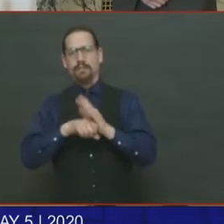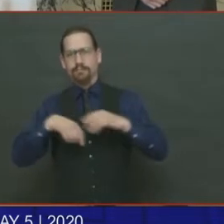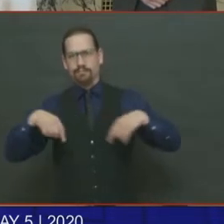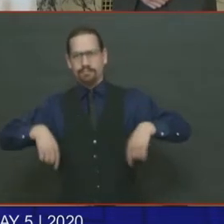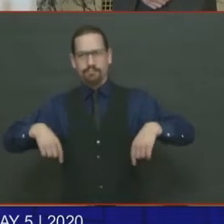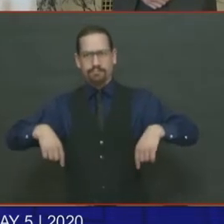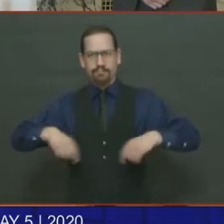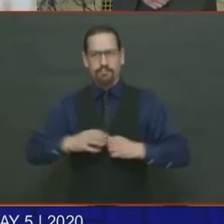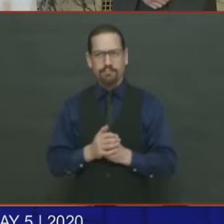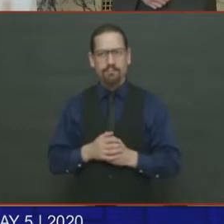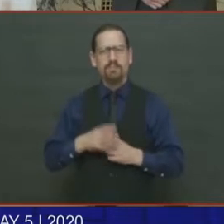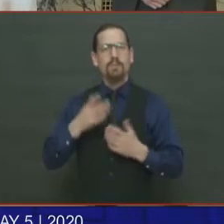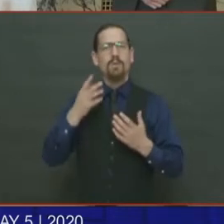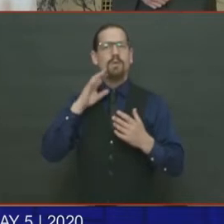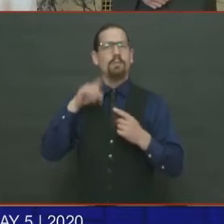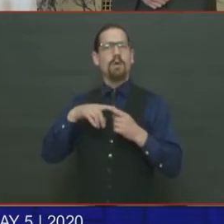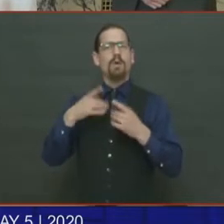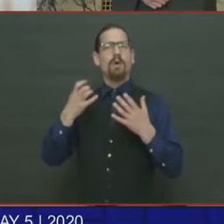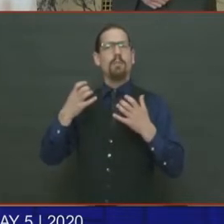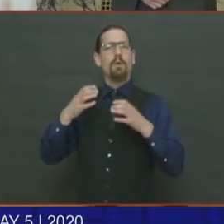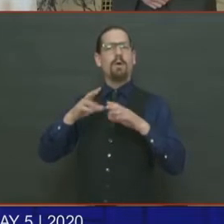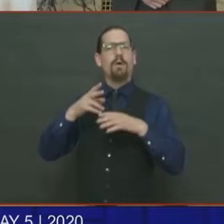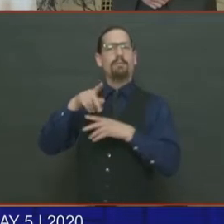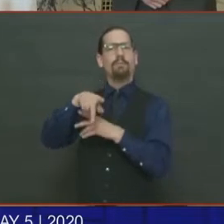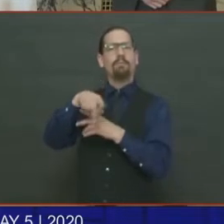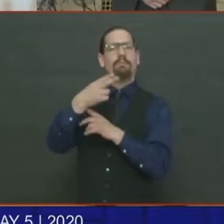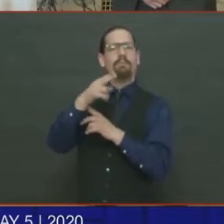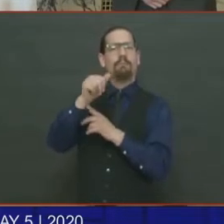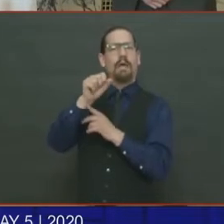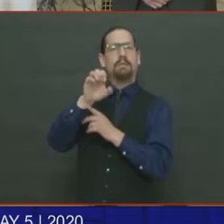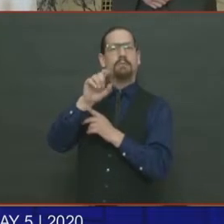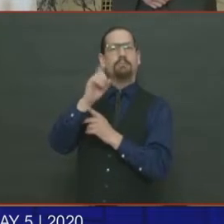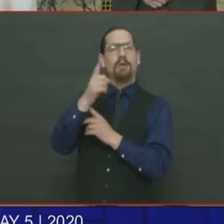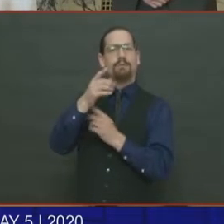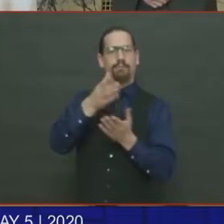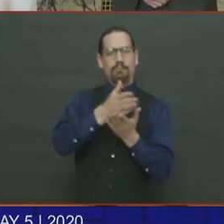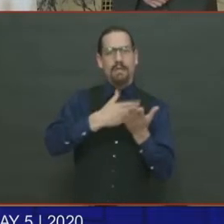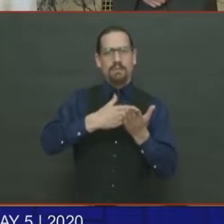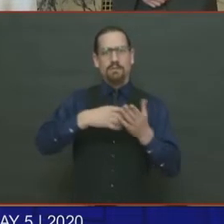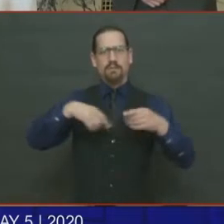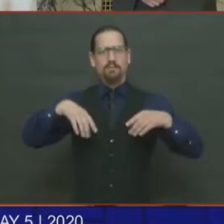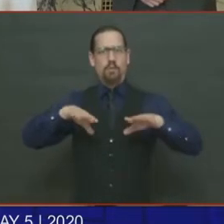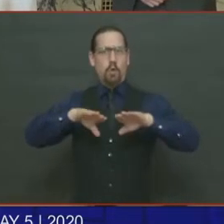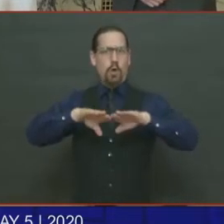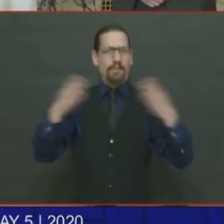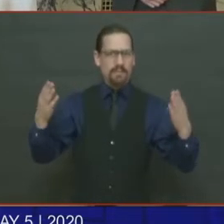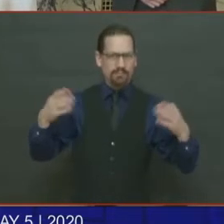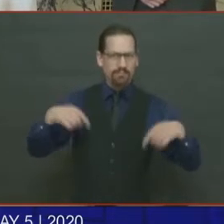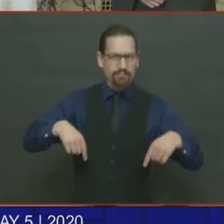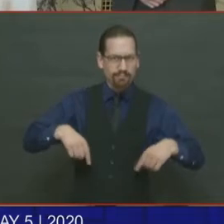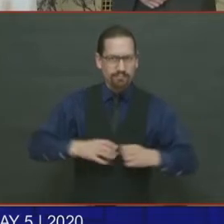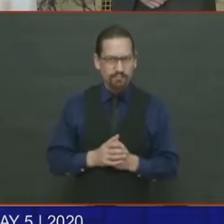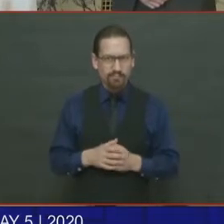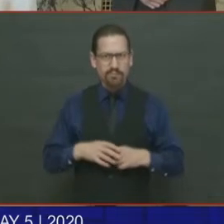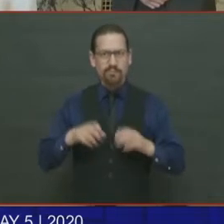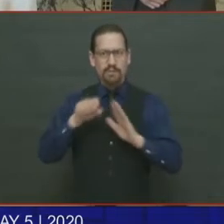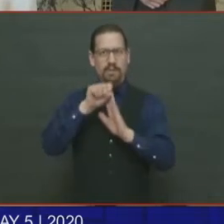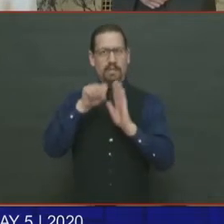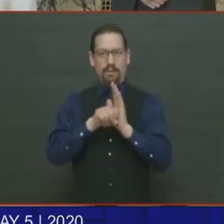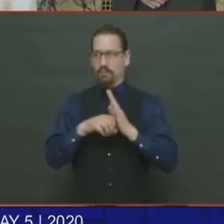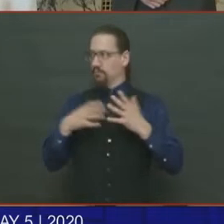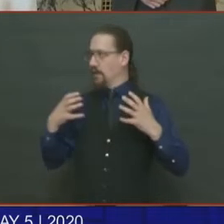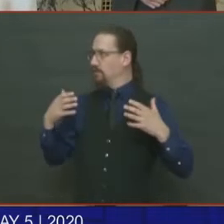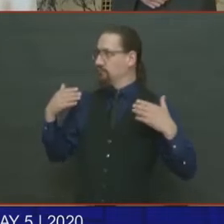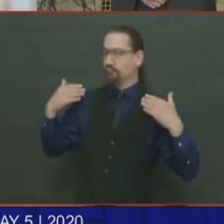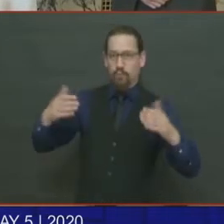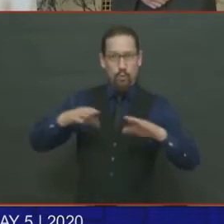and where are we going? Obviously, as you know, state government has remained open throughout this crisis. And I do want